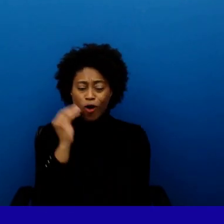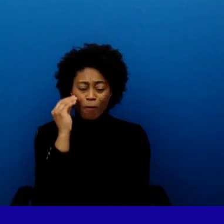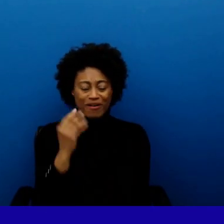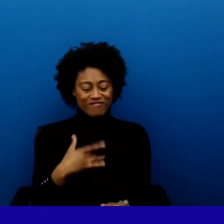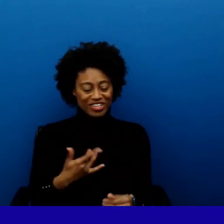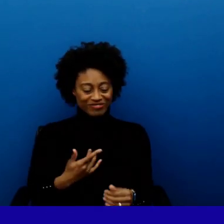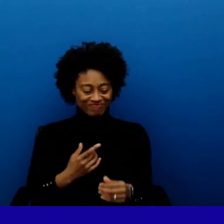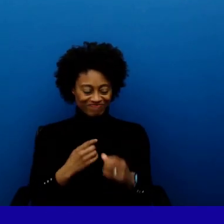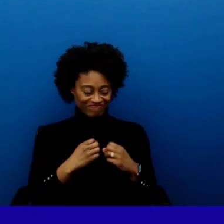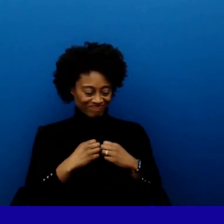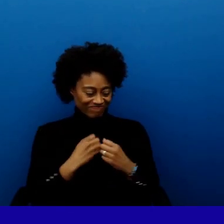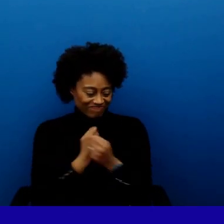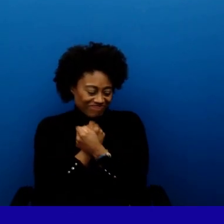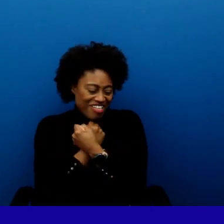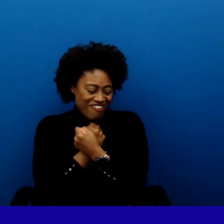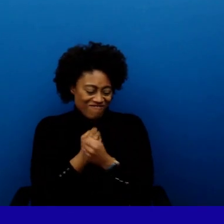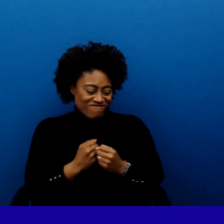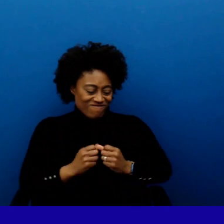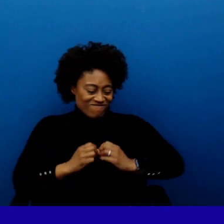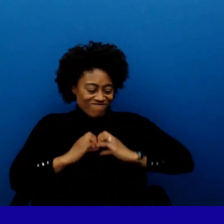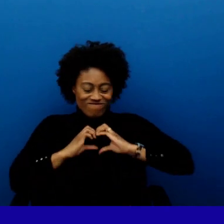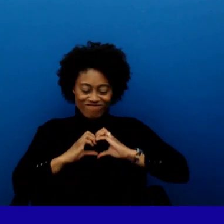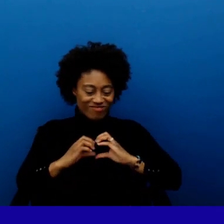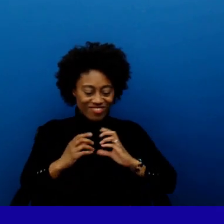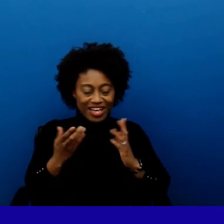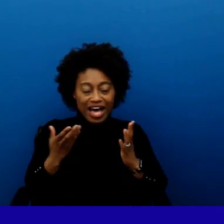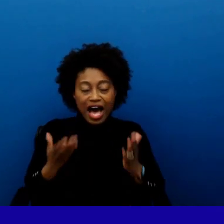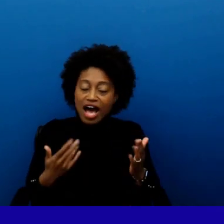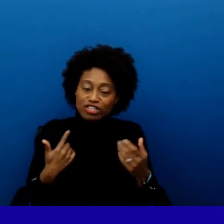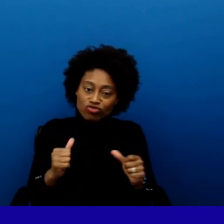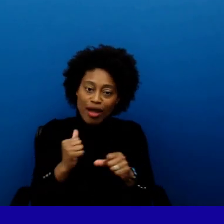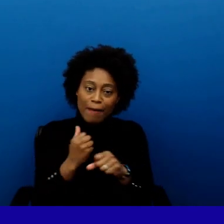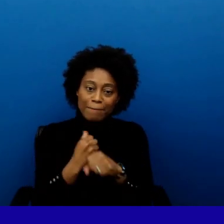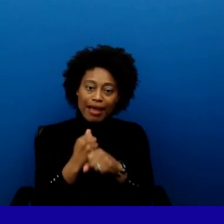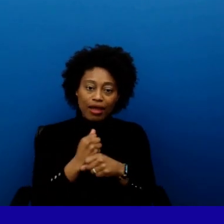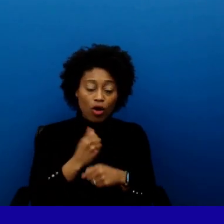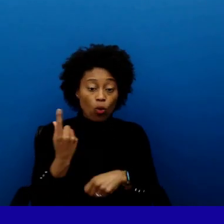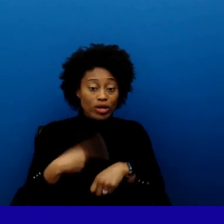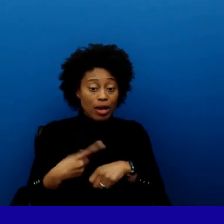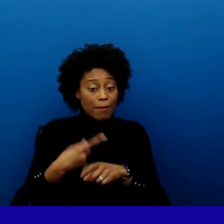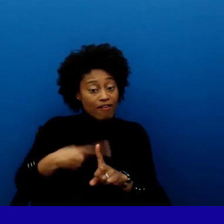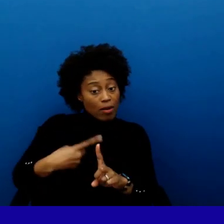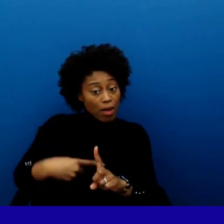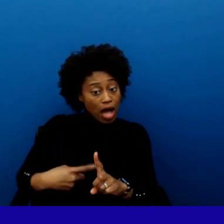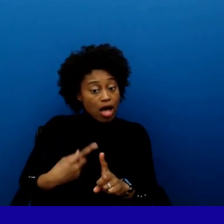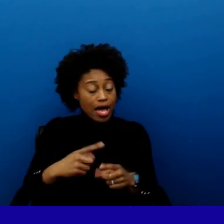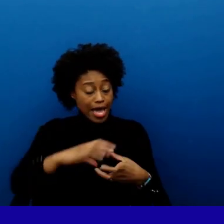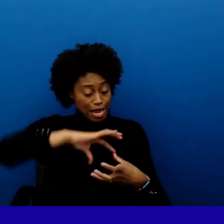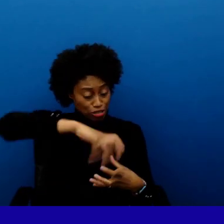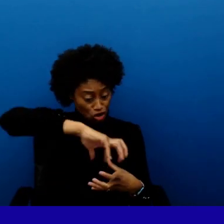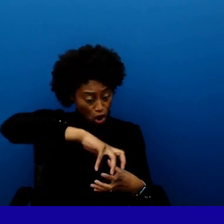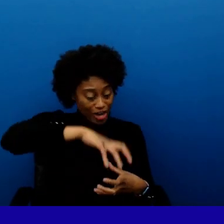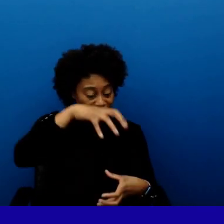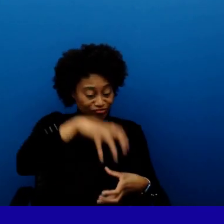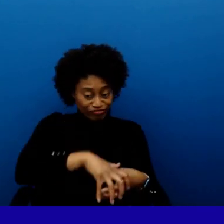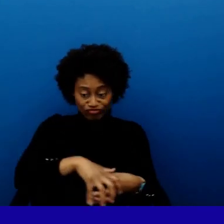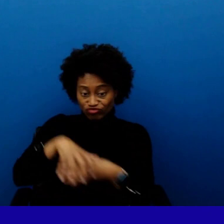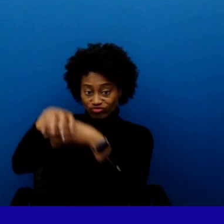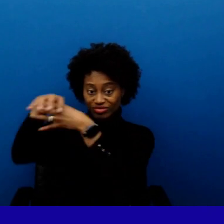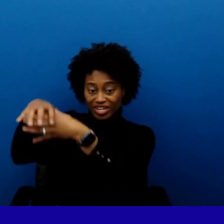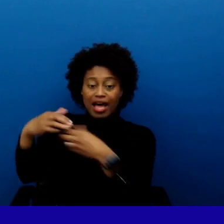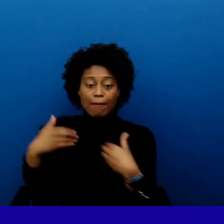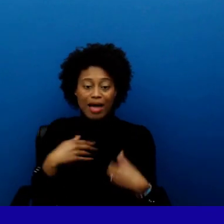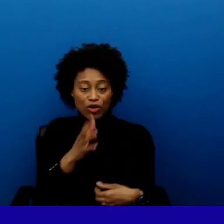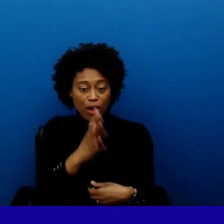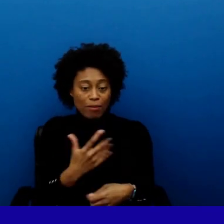and so it's one of those things that I like try and make once a month, and I jar it, and that way I have my grandmother's hug whenever I